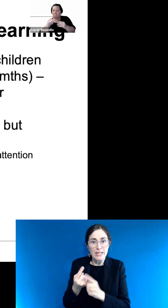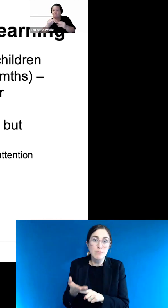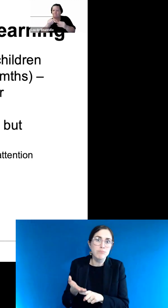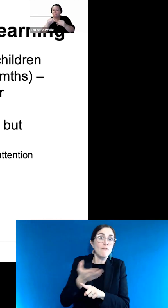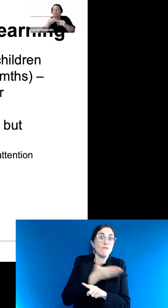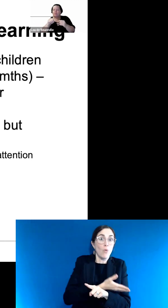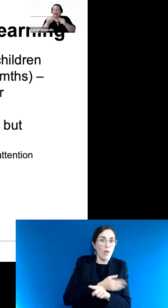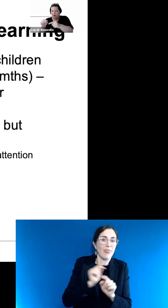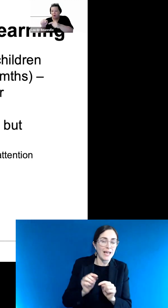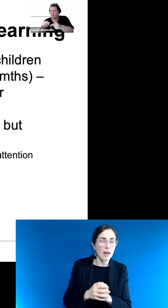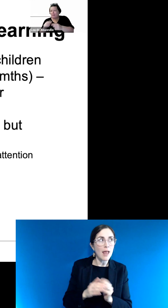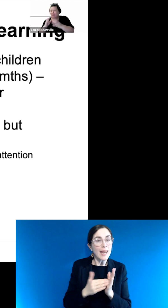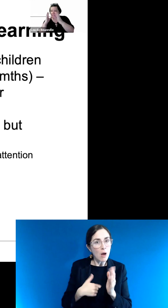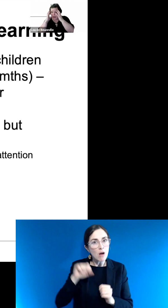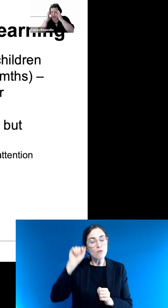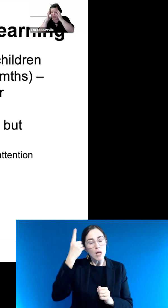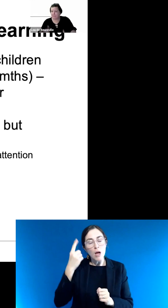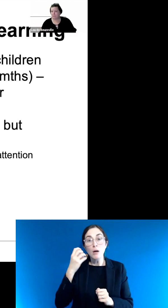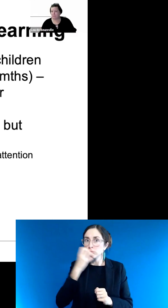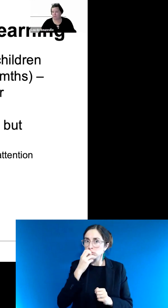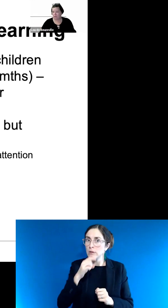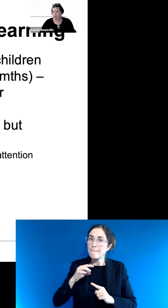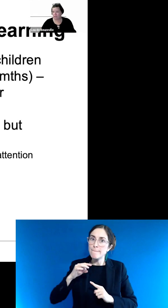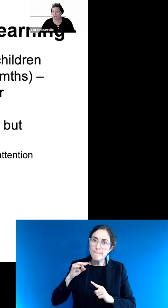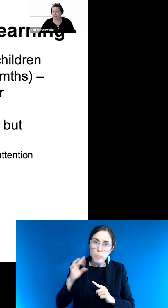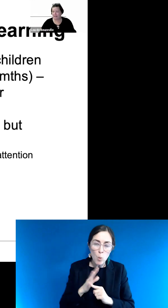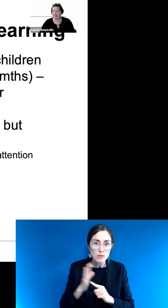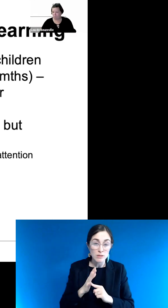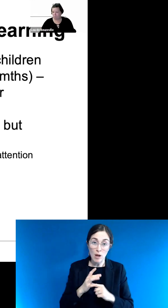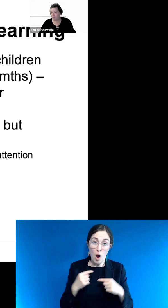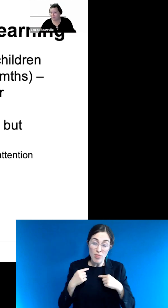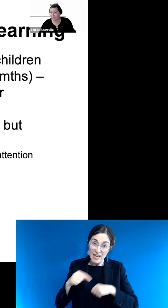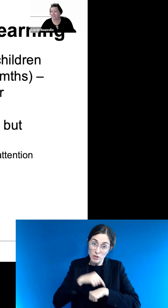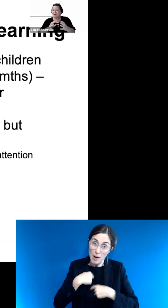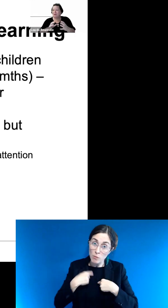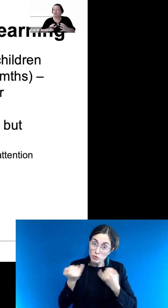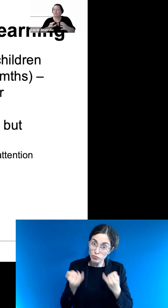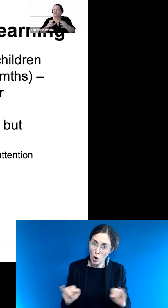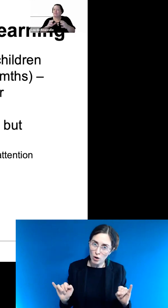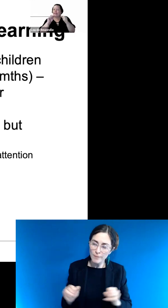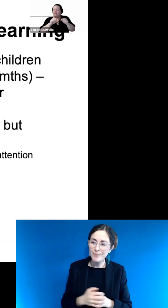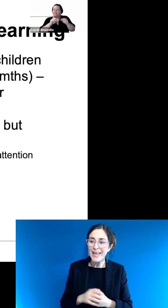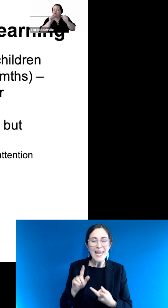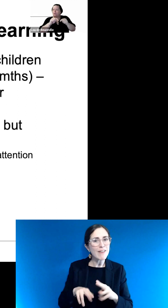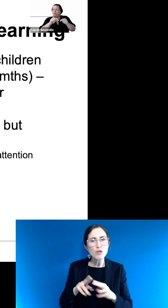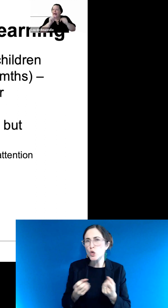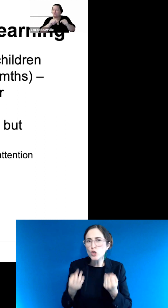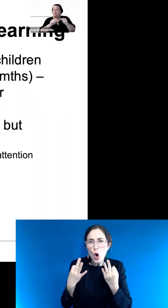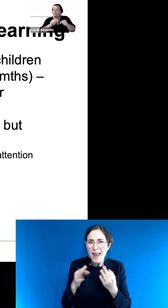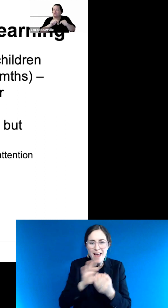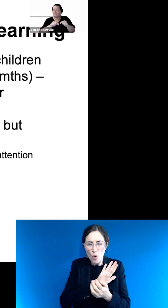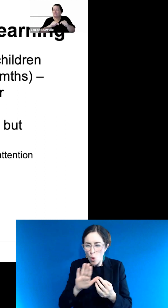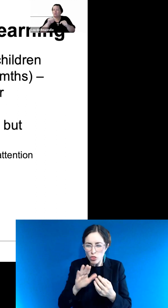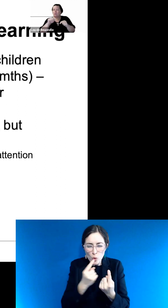it. Now I realise how absolutely crucial it is and how wrong I was, because if you don't have